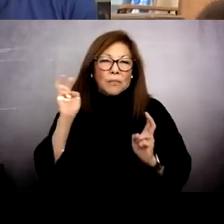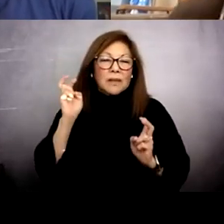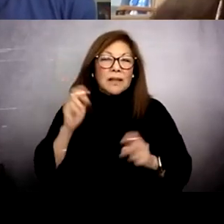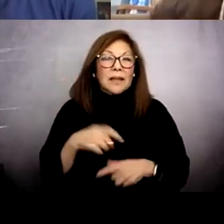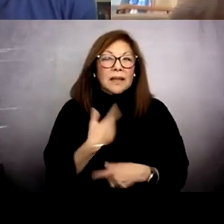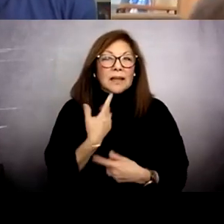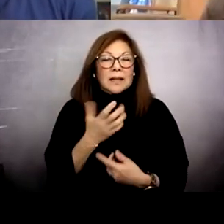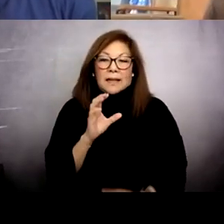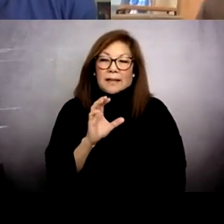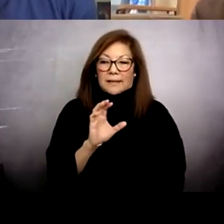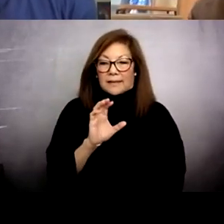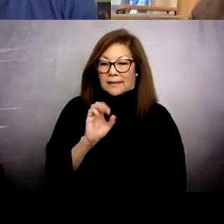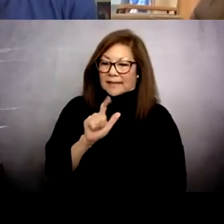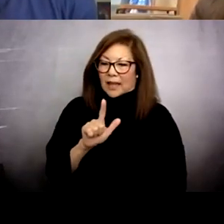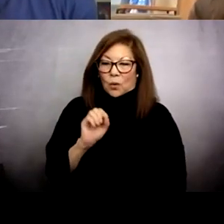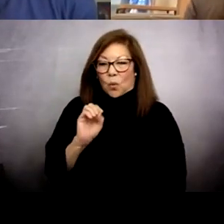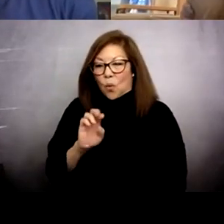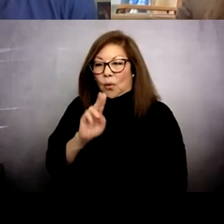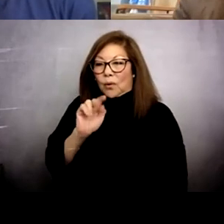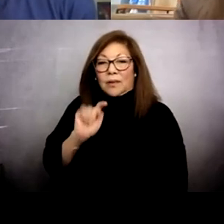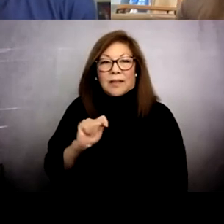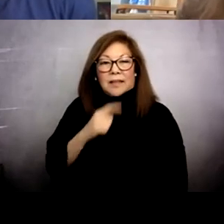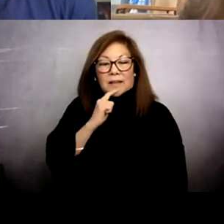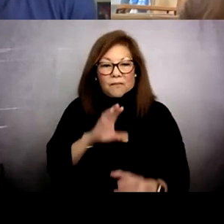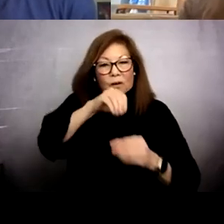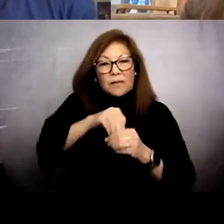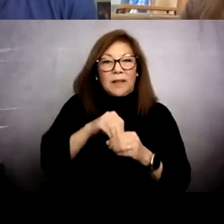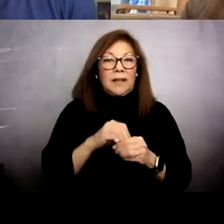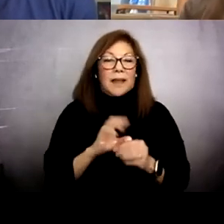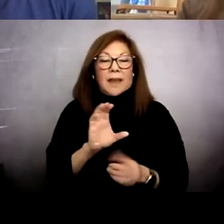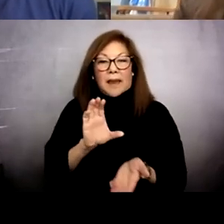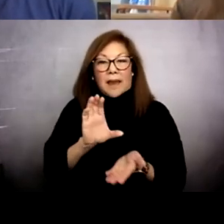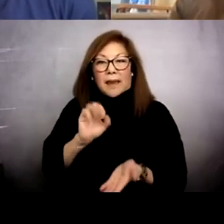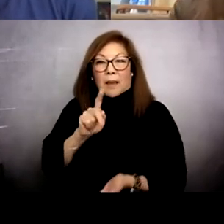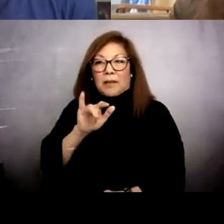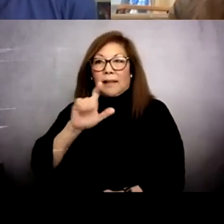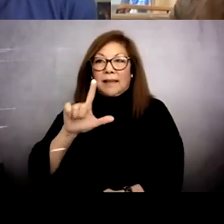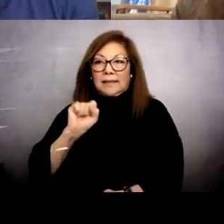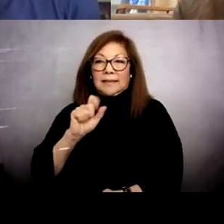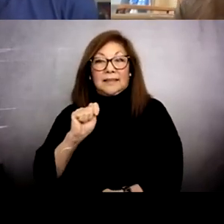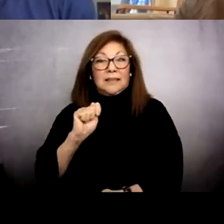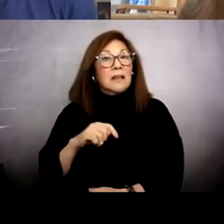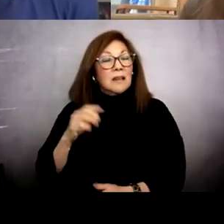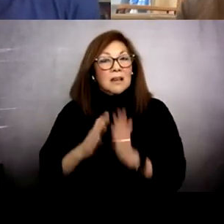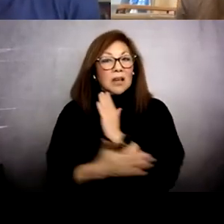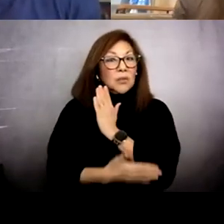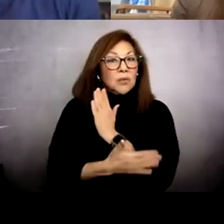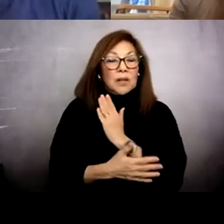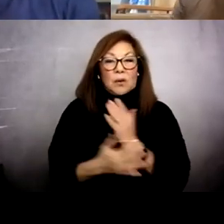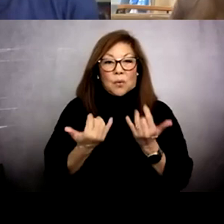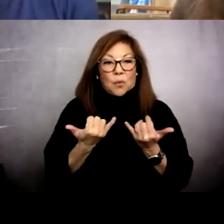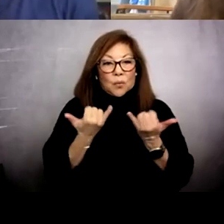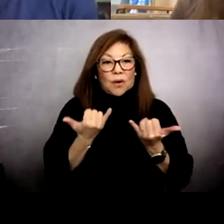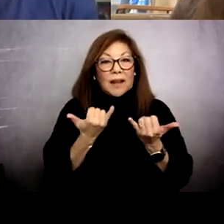a cell or a unit within a kind of larger capitalist country, where the forces of model minoritization don't just start out